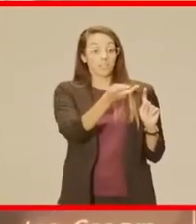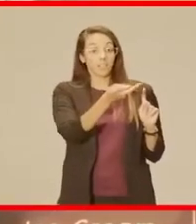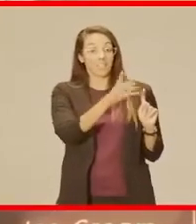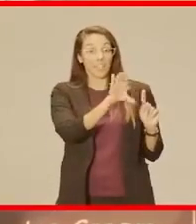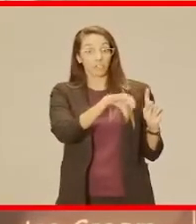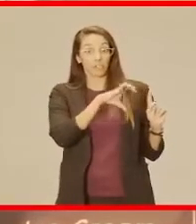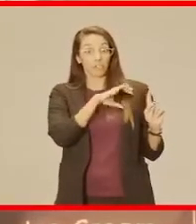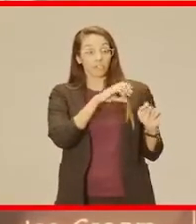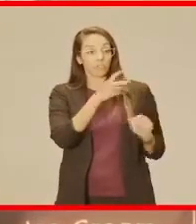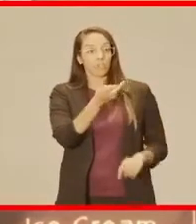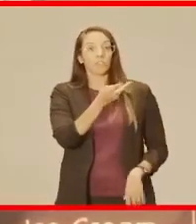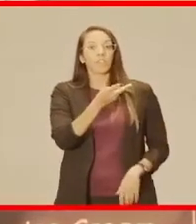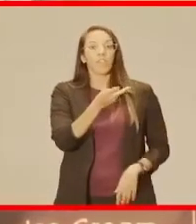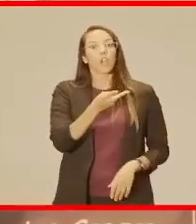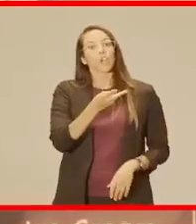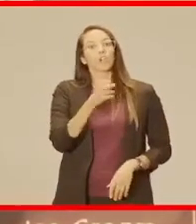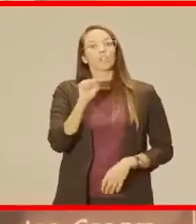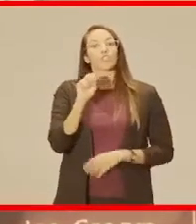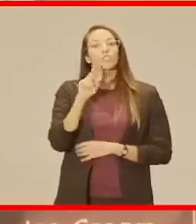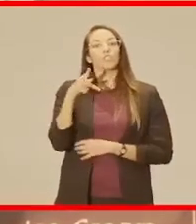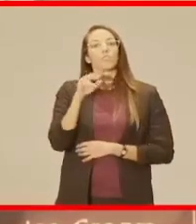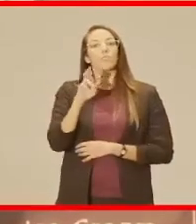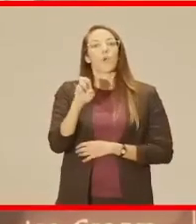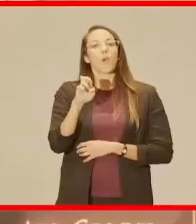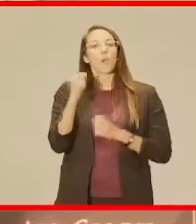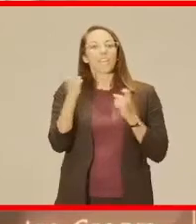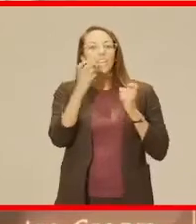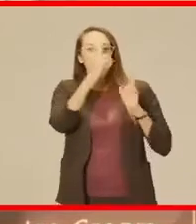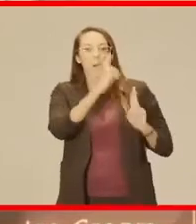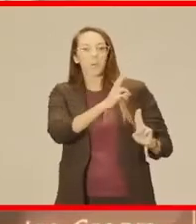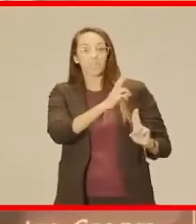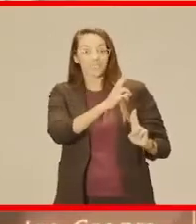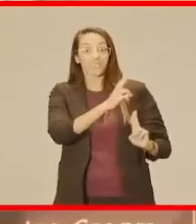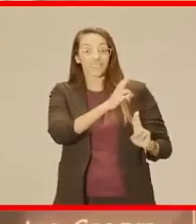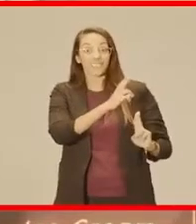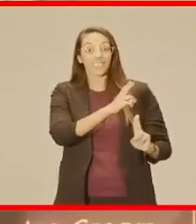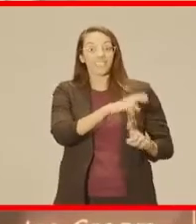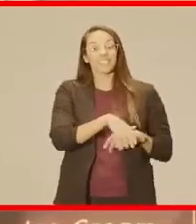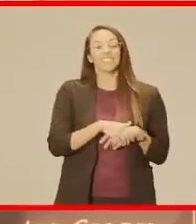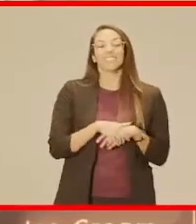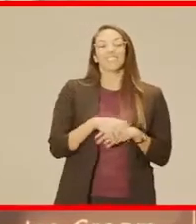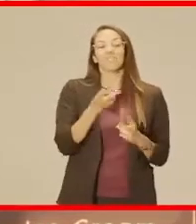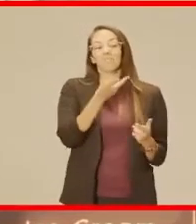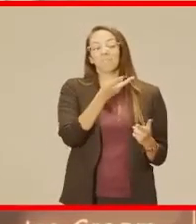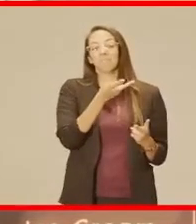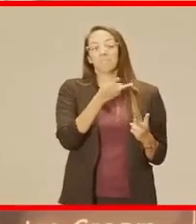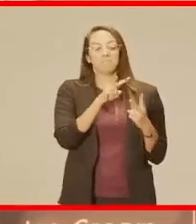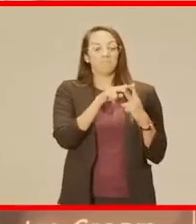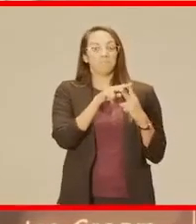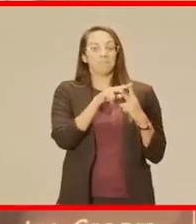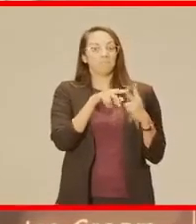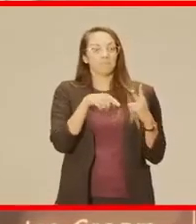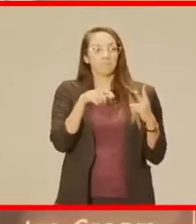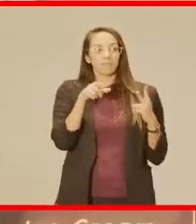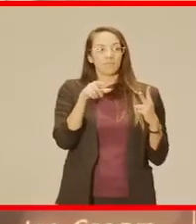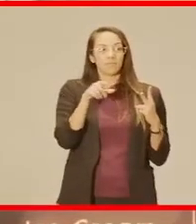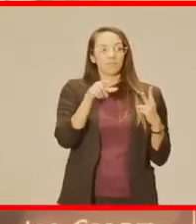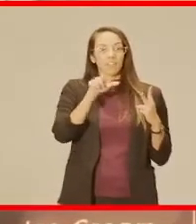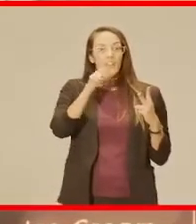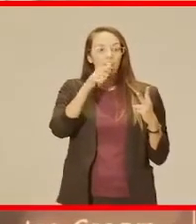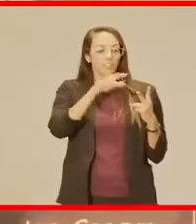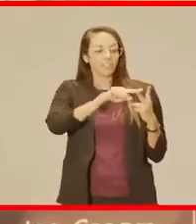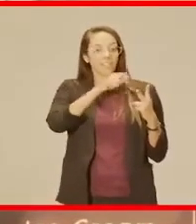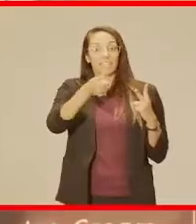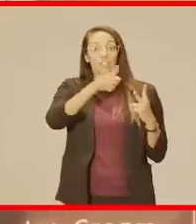is that they're superheroes, Ladybug and Cat Noir. They don't even know who the other is